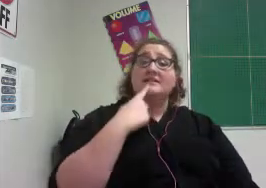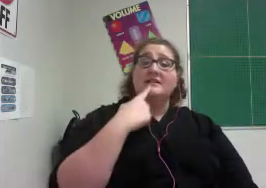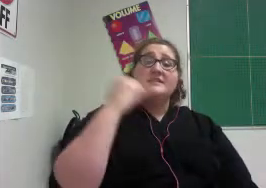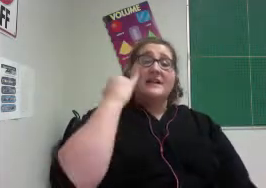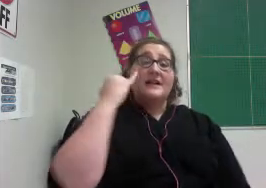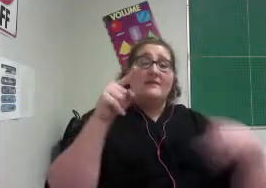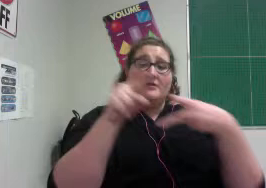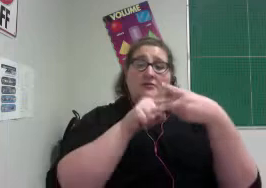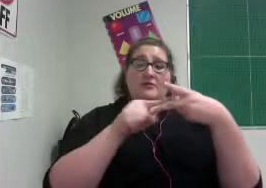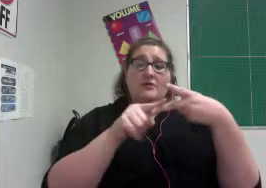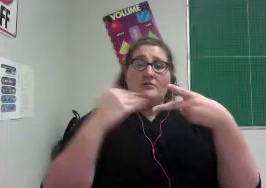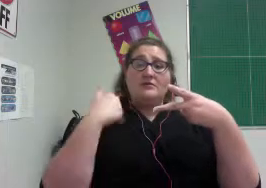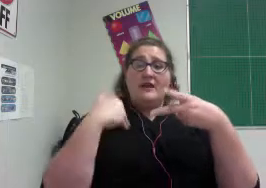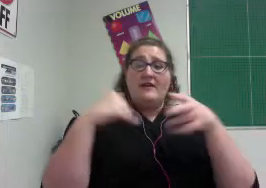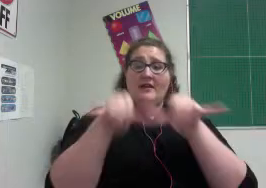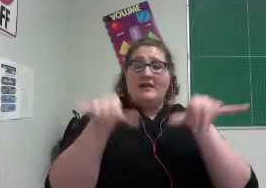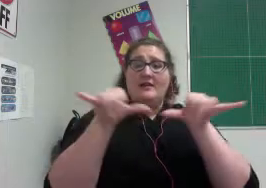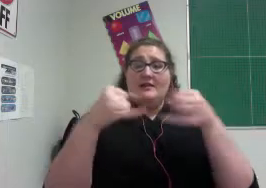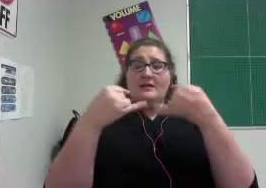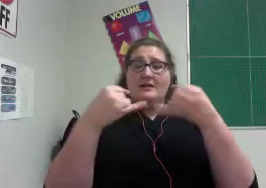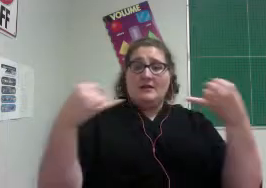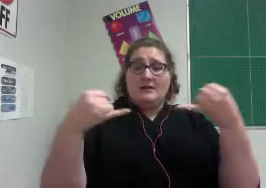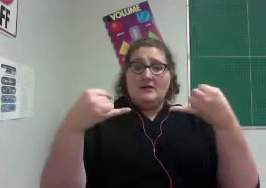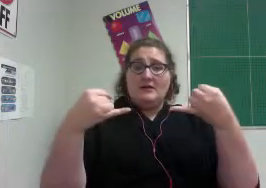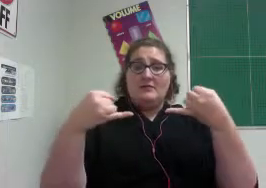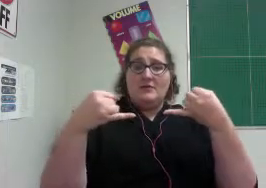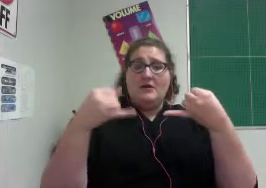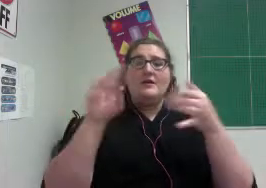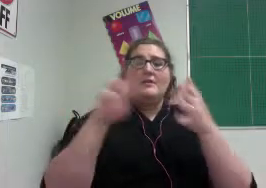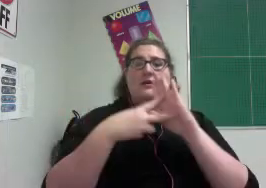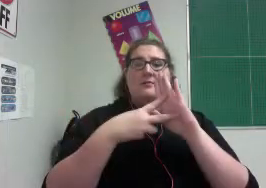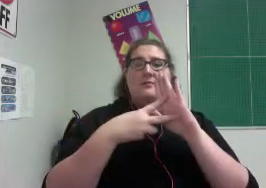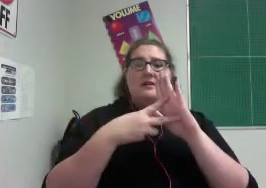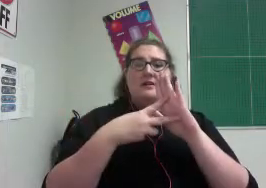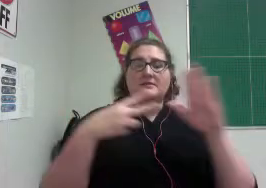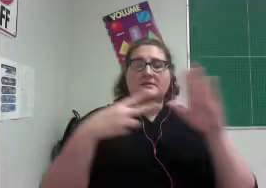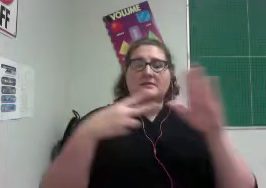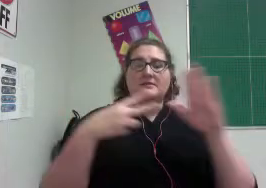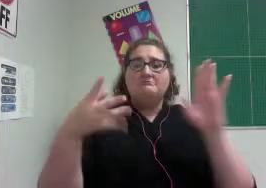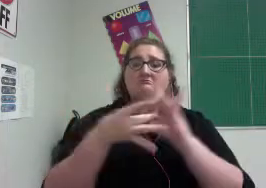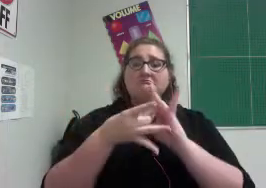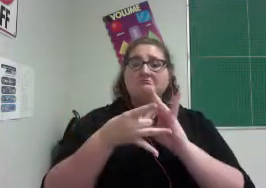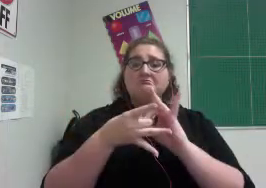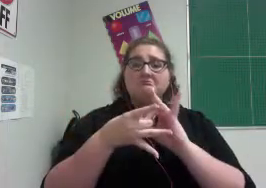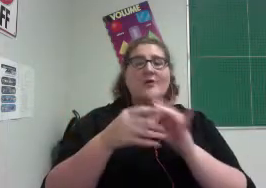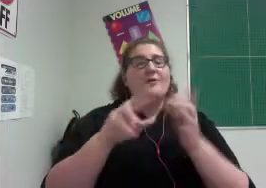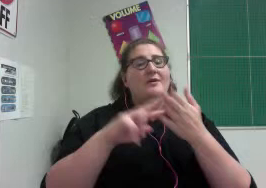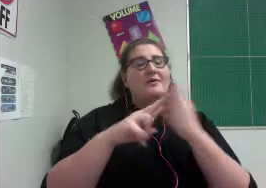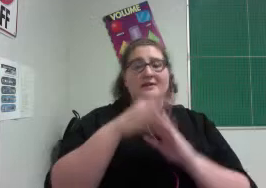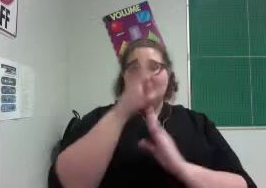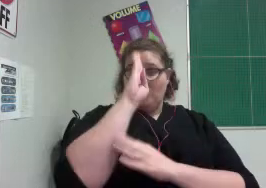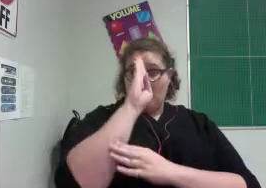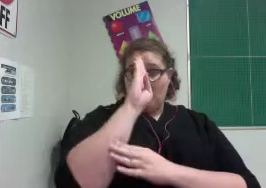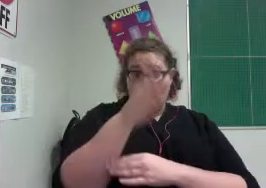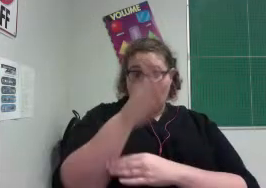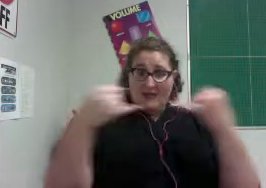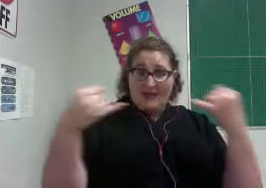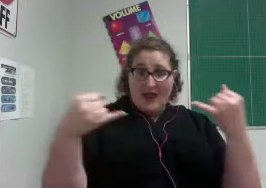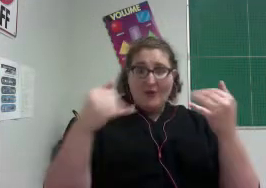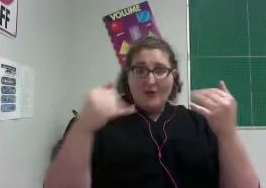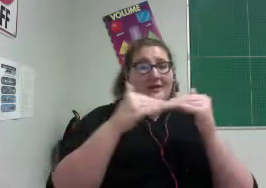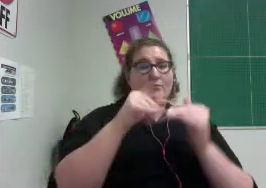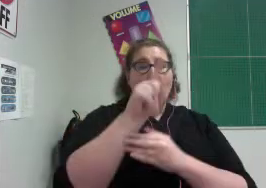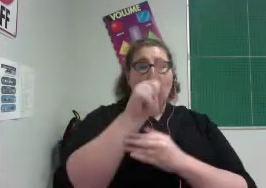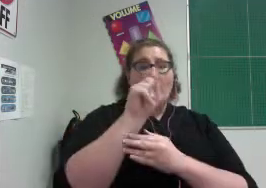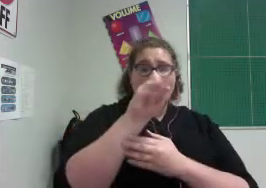Okay, B says if two angles form a linear pair, then they are supplementary. Well, by definition of a linear pair, they form a straight line, which means they